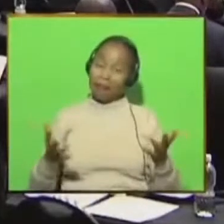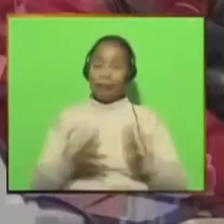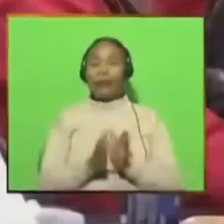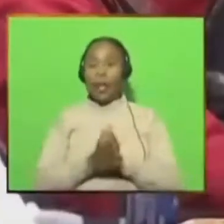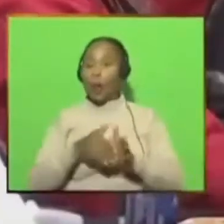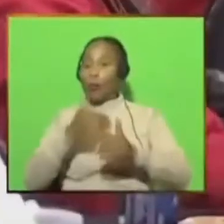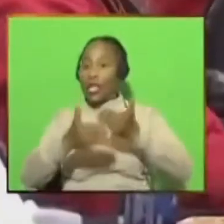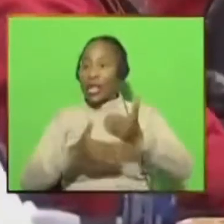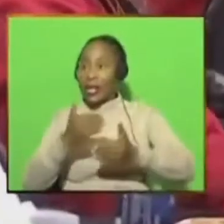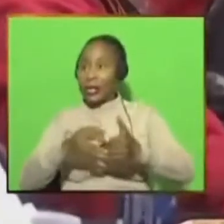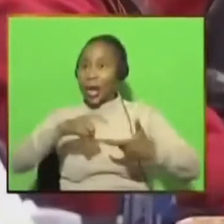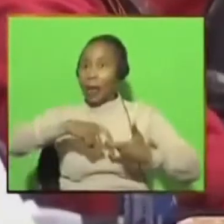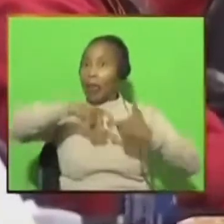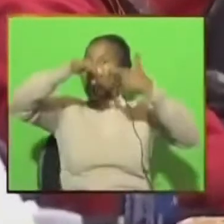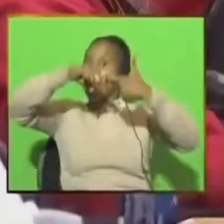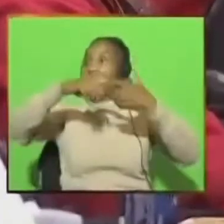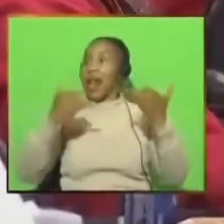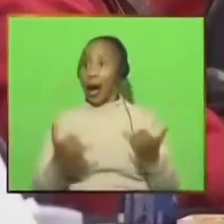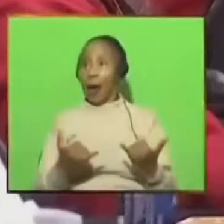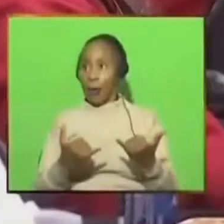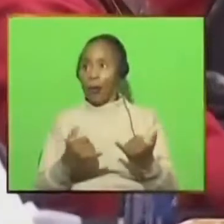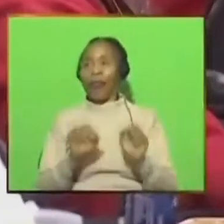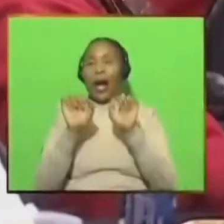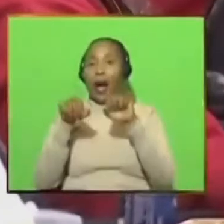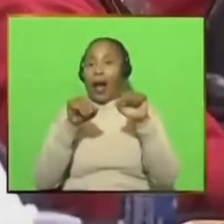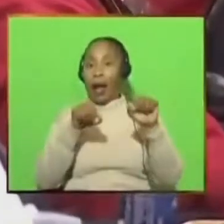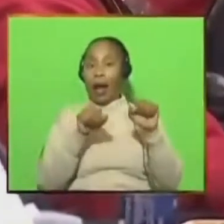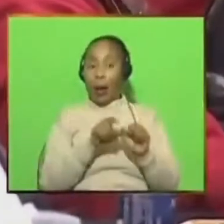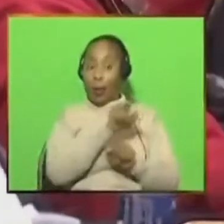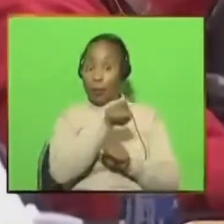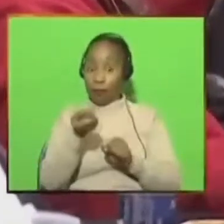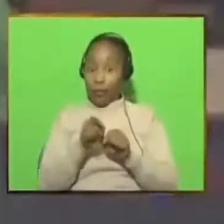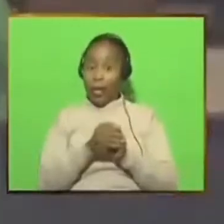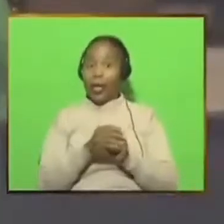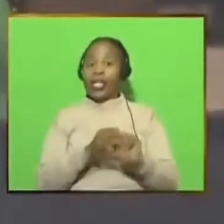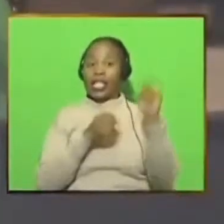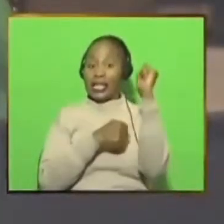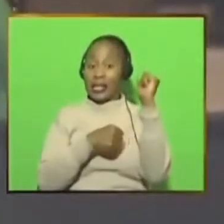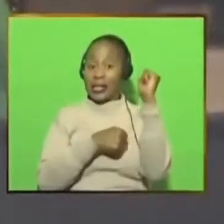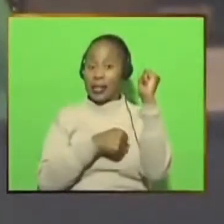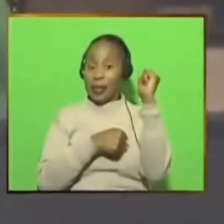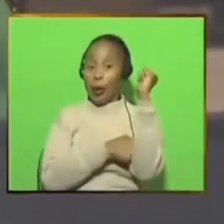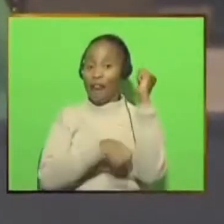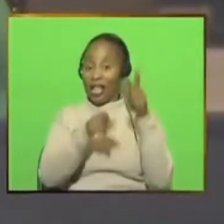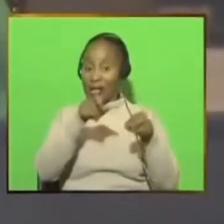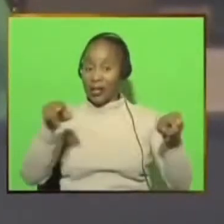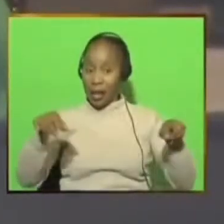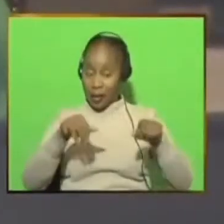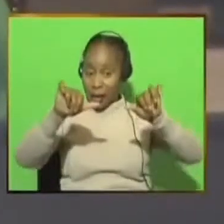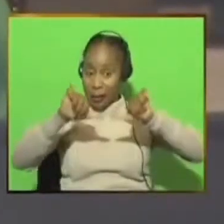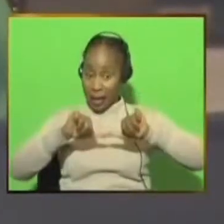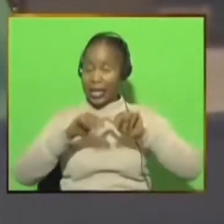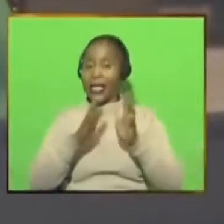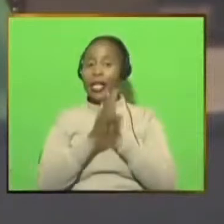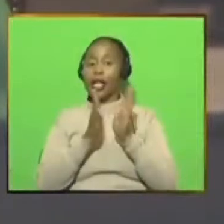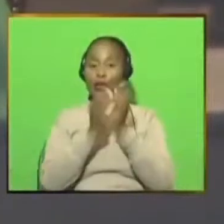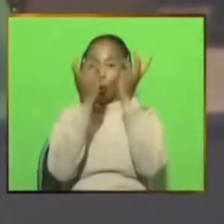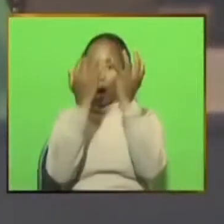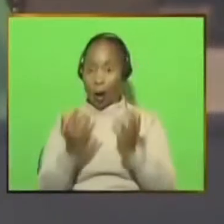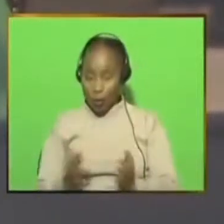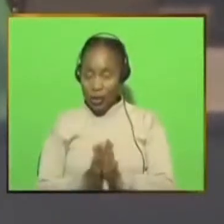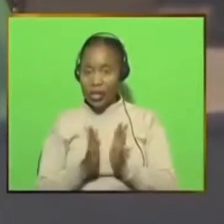are suspended now to enable the returning officer to count the votes and to report to me. The bells